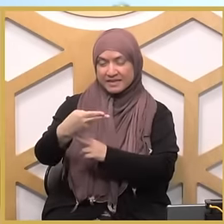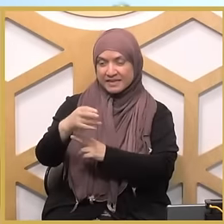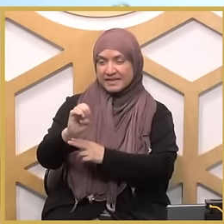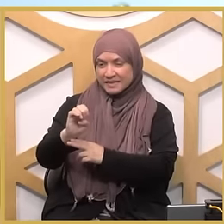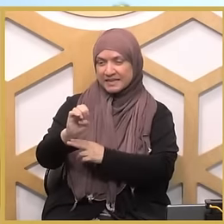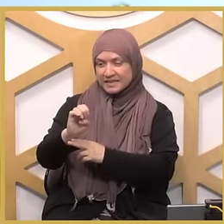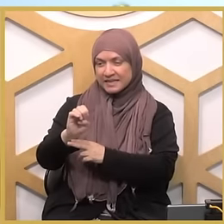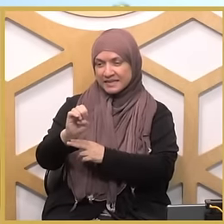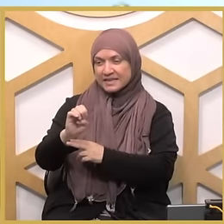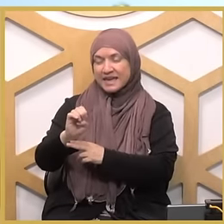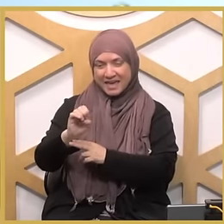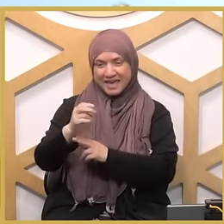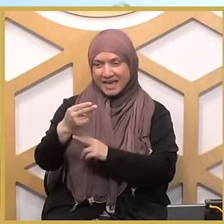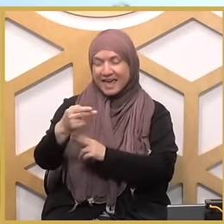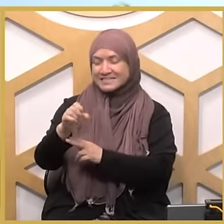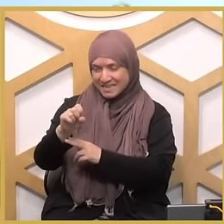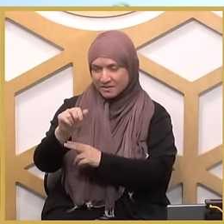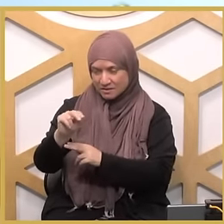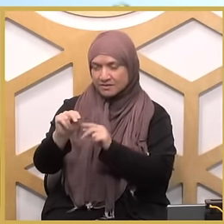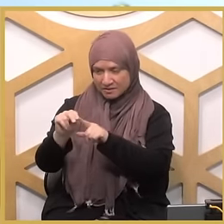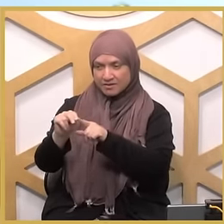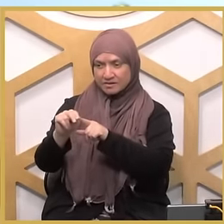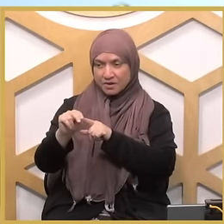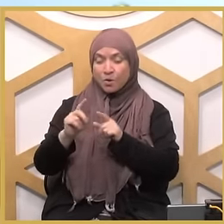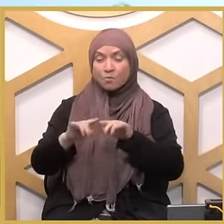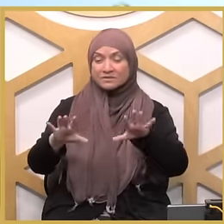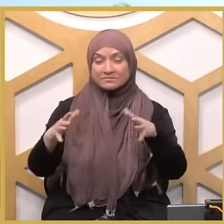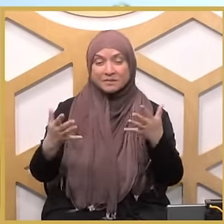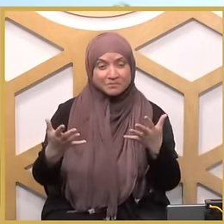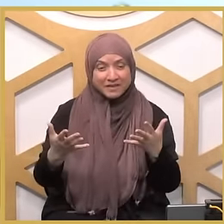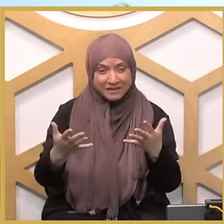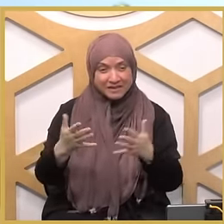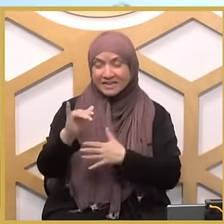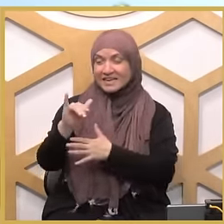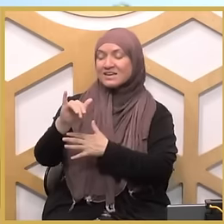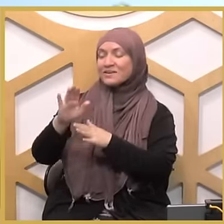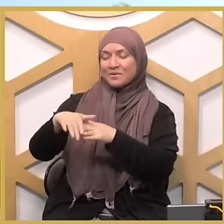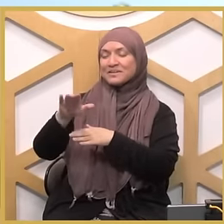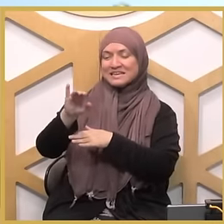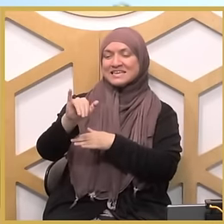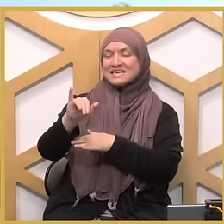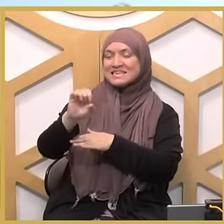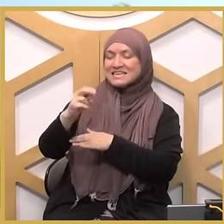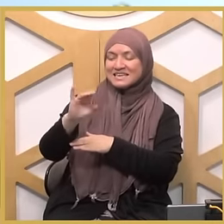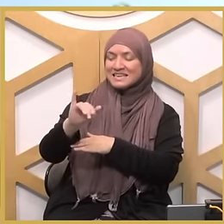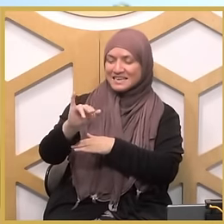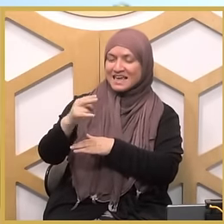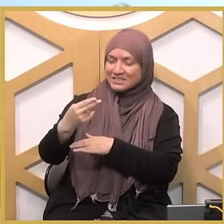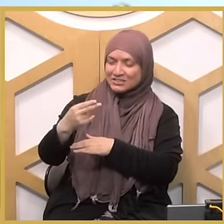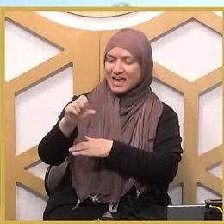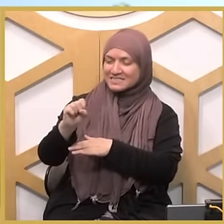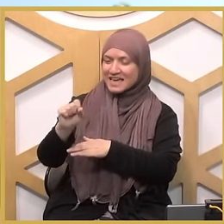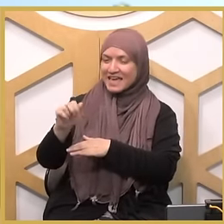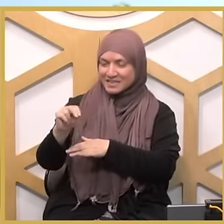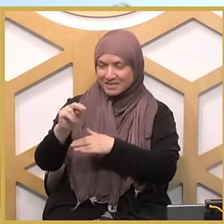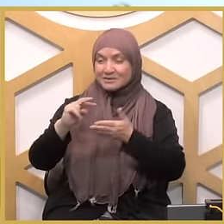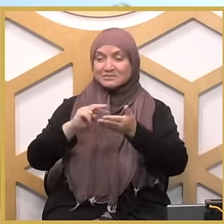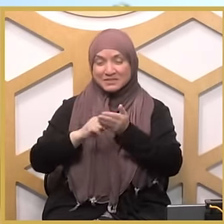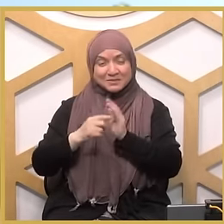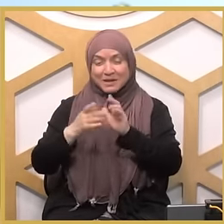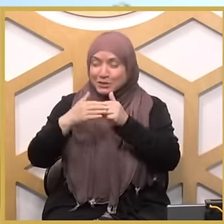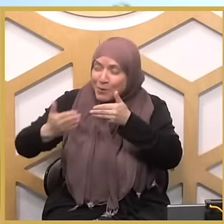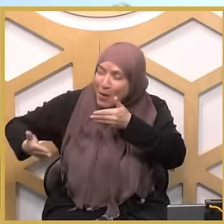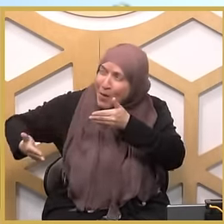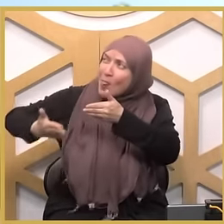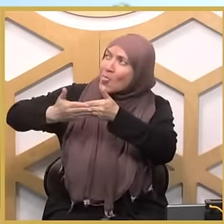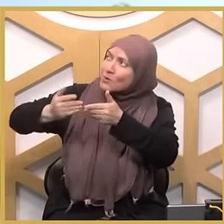the same ayat, the same notions apply to us no matter where we are on that journey back to Allah subhanahu wa ta'ala. May Allah give us not just the place in the